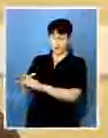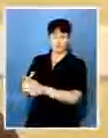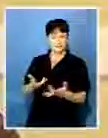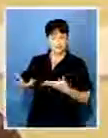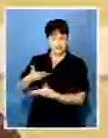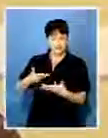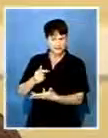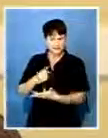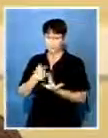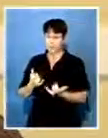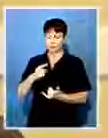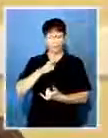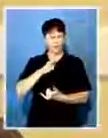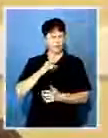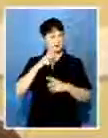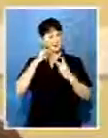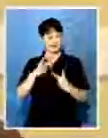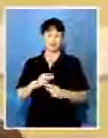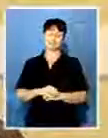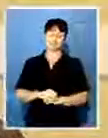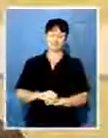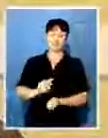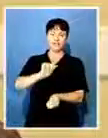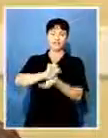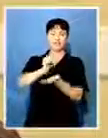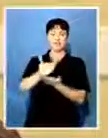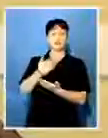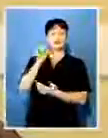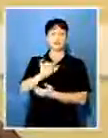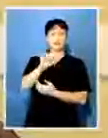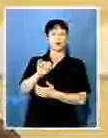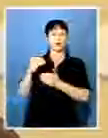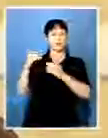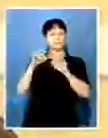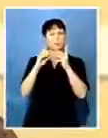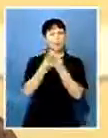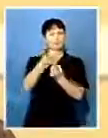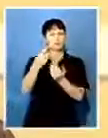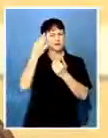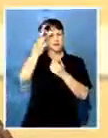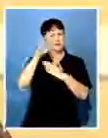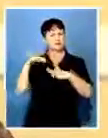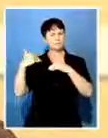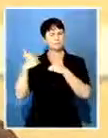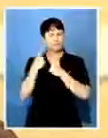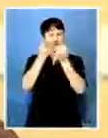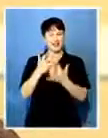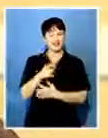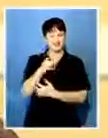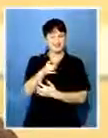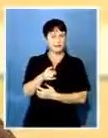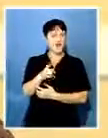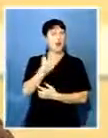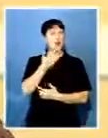really against the backdrop of the hostile takeover that is taking place at Treasury, the rather reckless